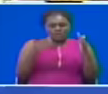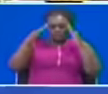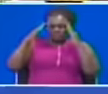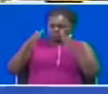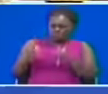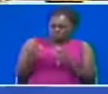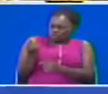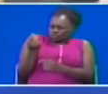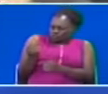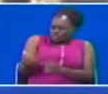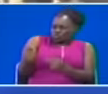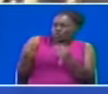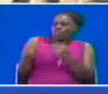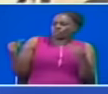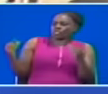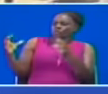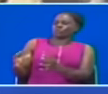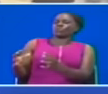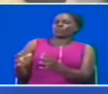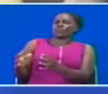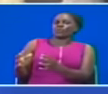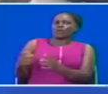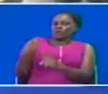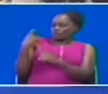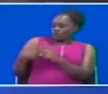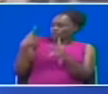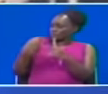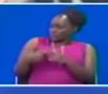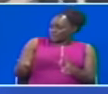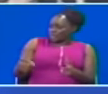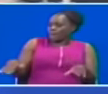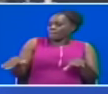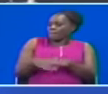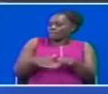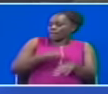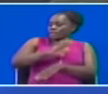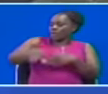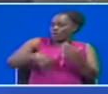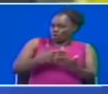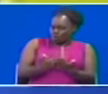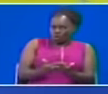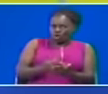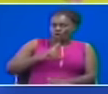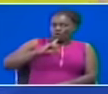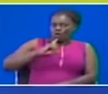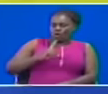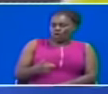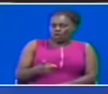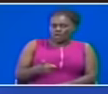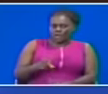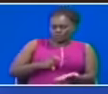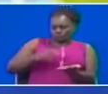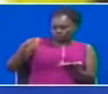lean opposition squad. From the onset, all members of parliament were ordered to alight from